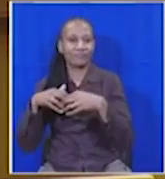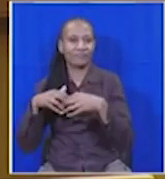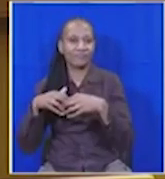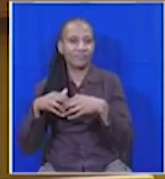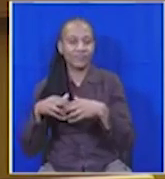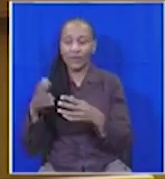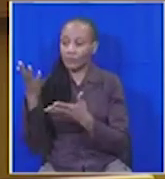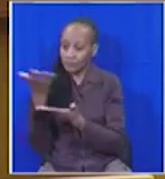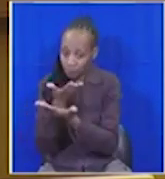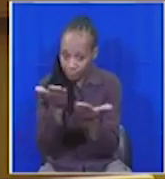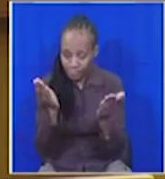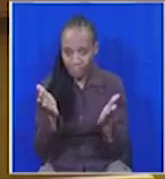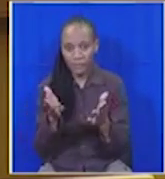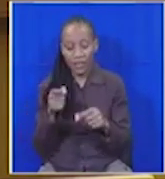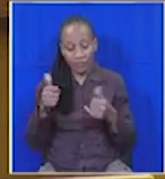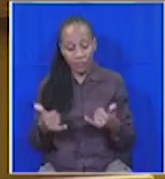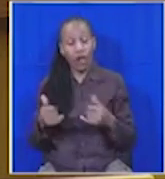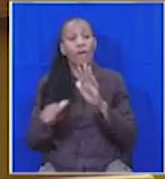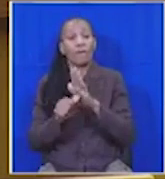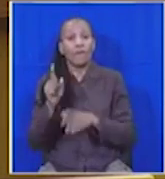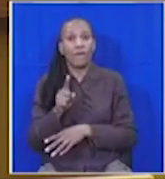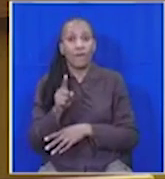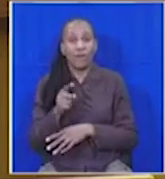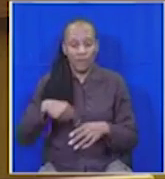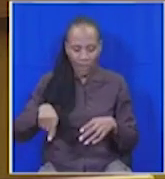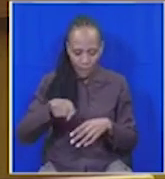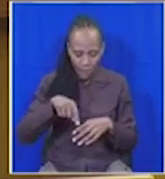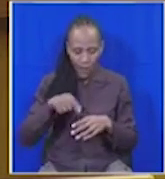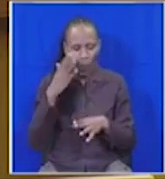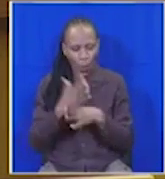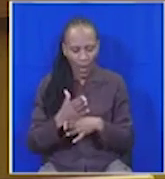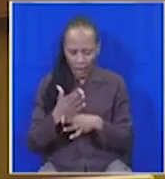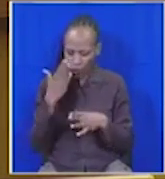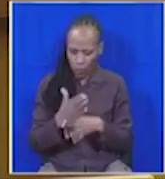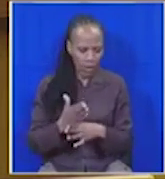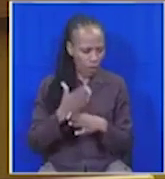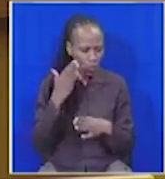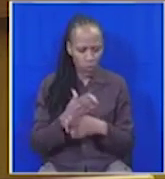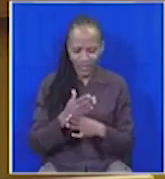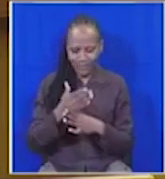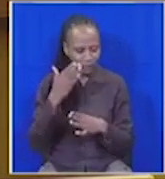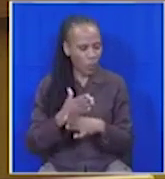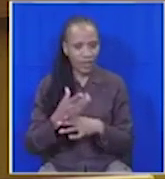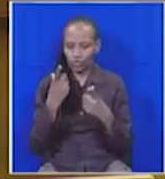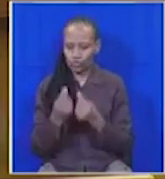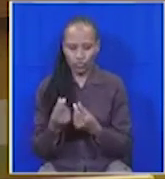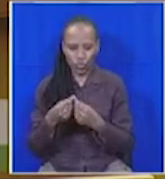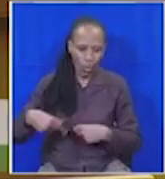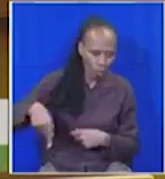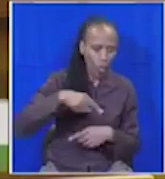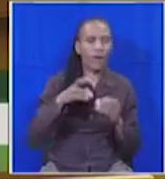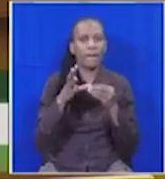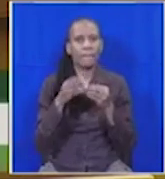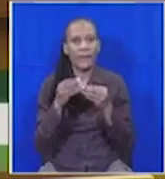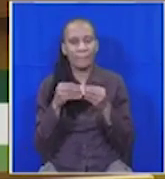Honourable Speaker, I think what is important is that we have worked extensively. Altogether, we presented